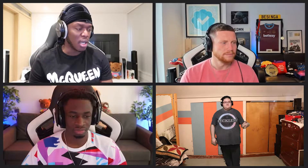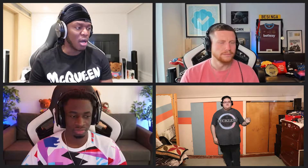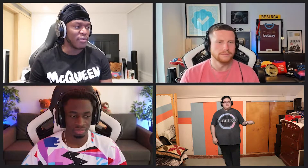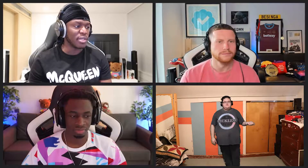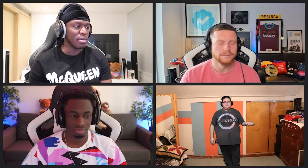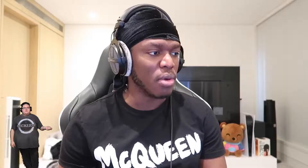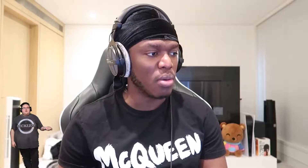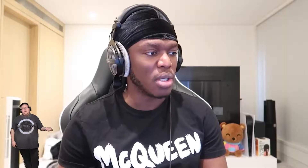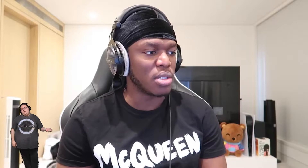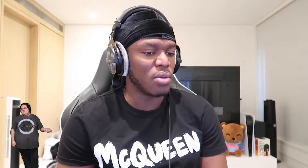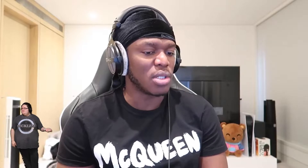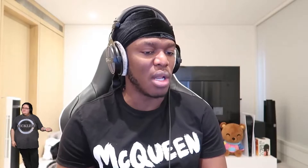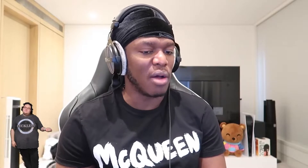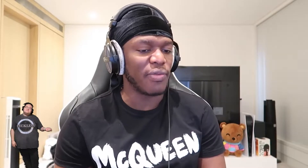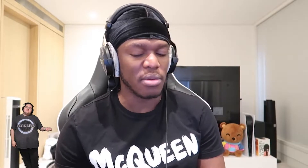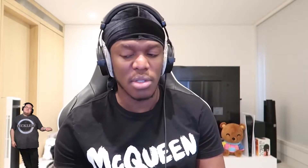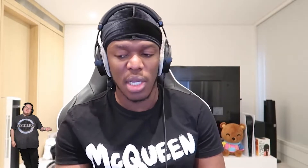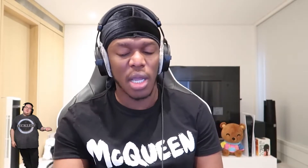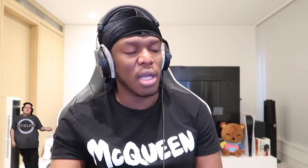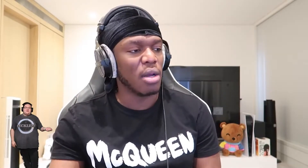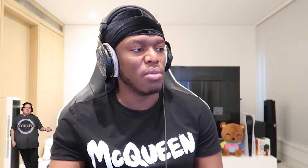I'm not laughing too much.